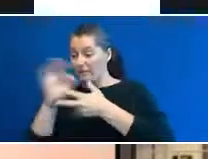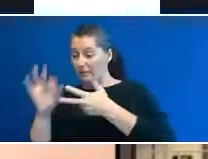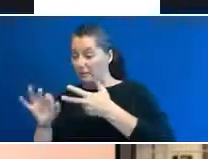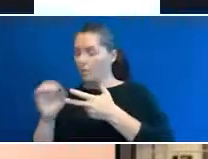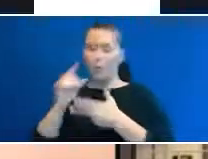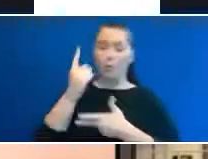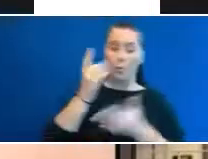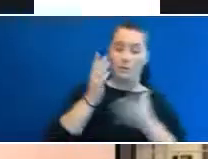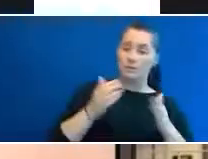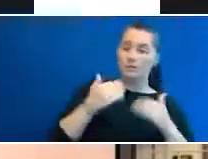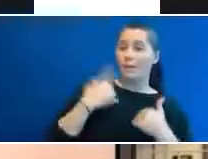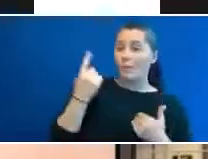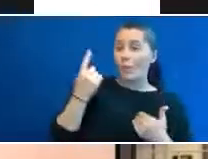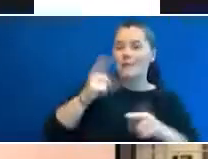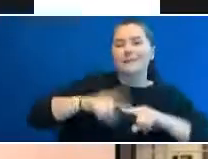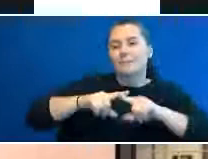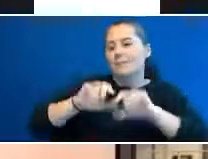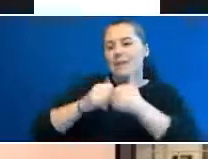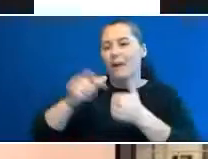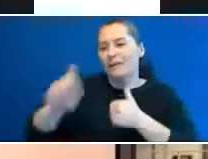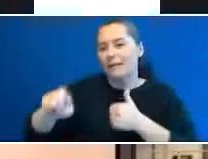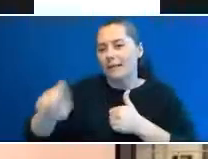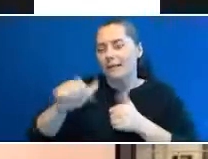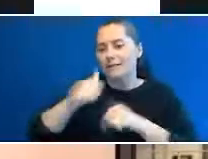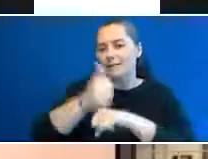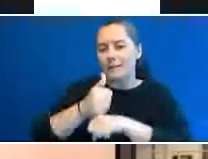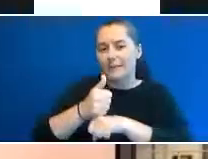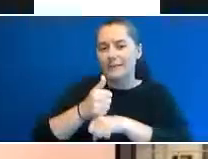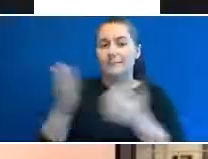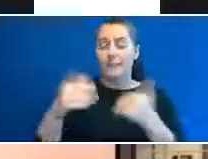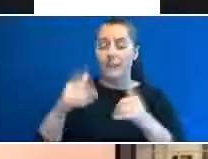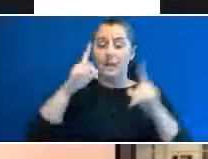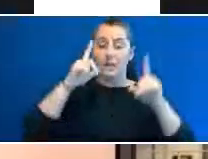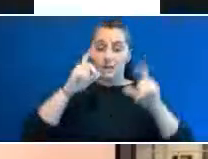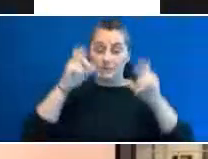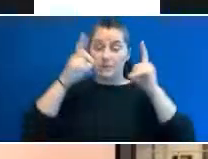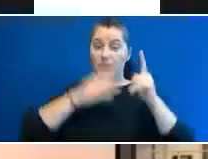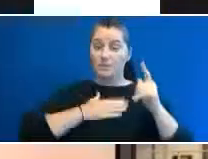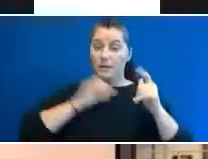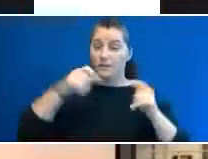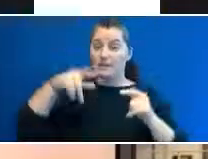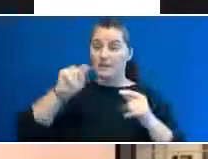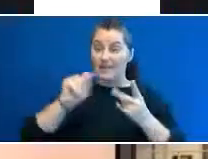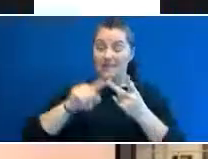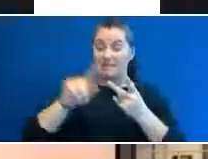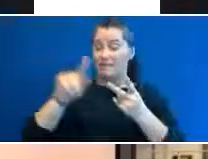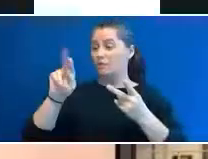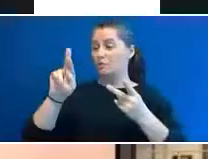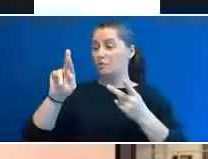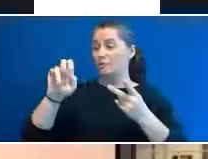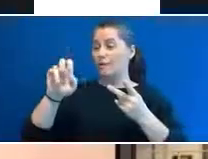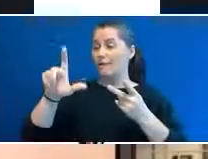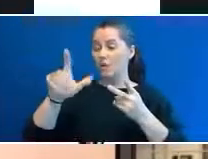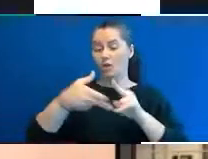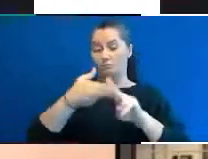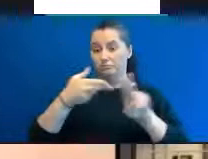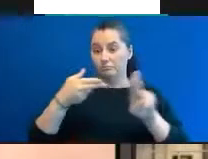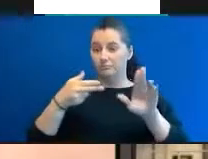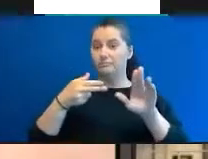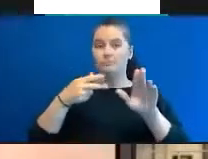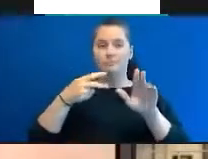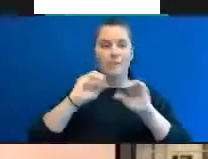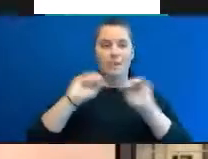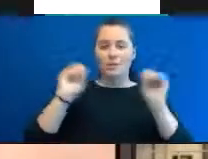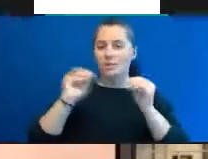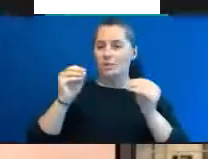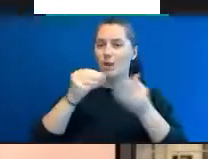going to select travel, take a picture of my receipt, and we're done. No more expense reports. We have real-time reporting